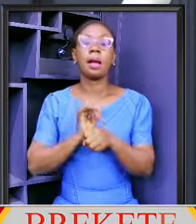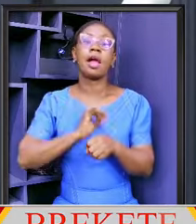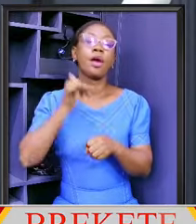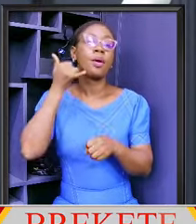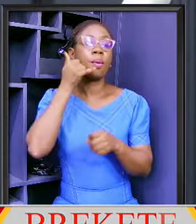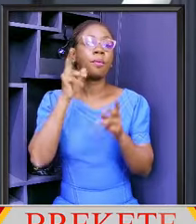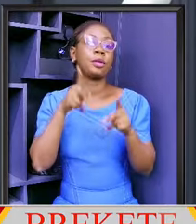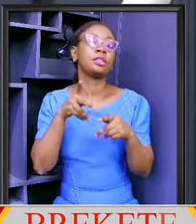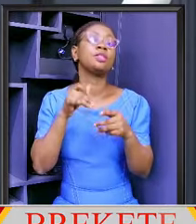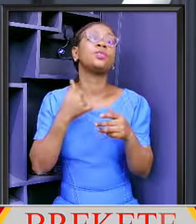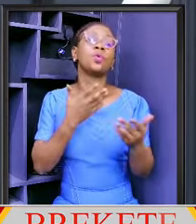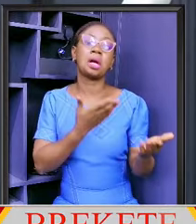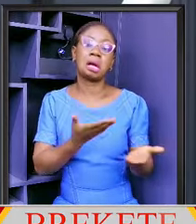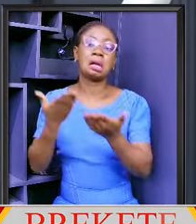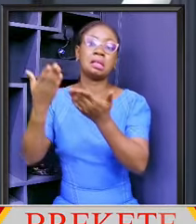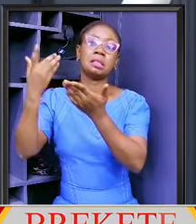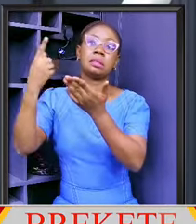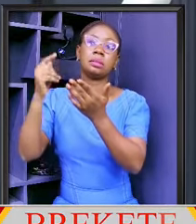go carry the money.